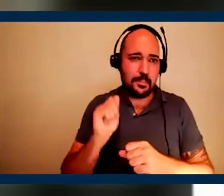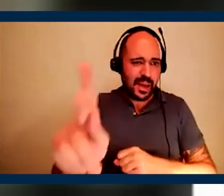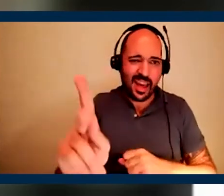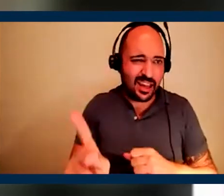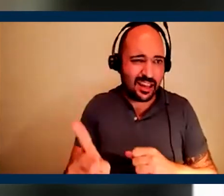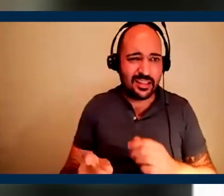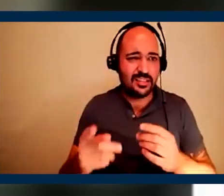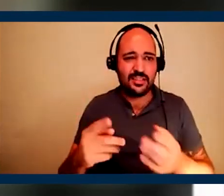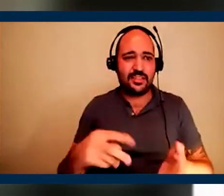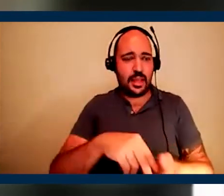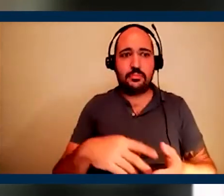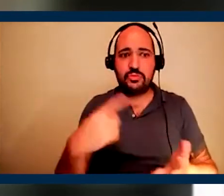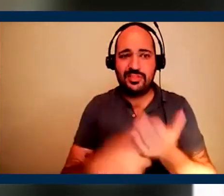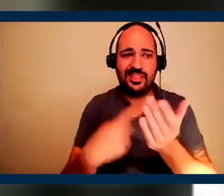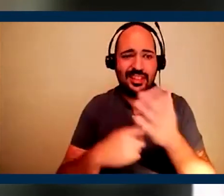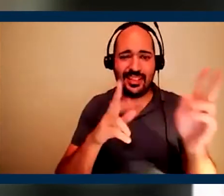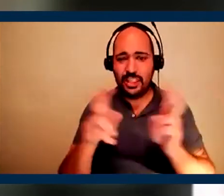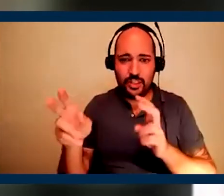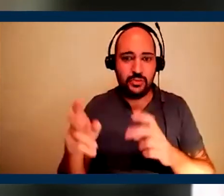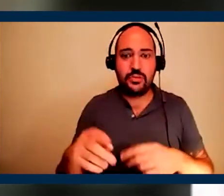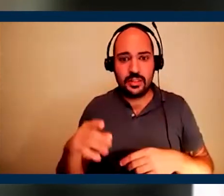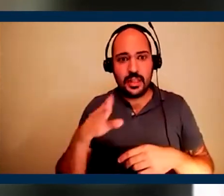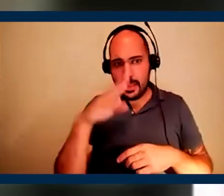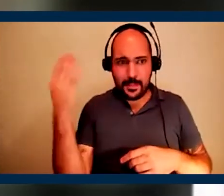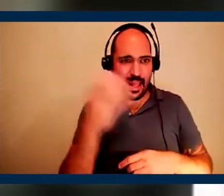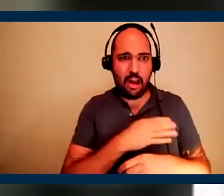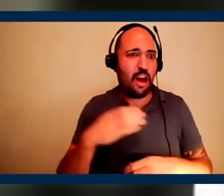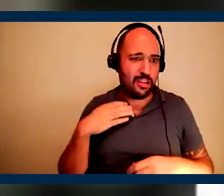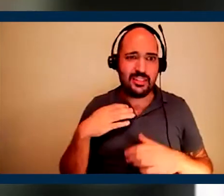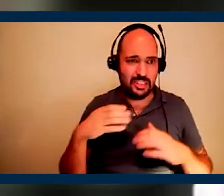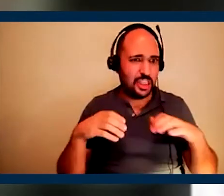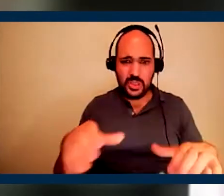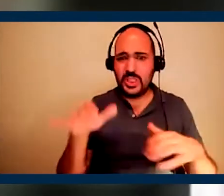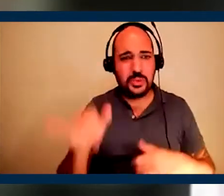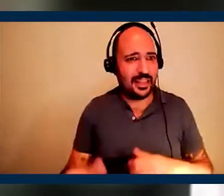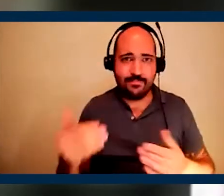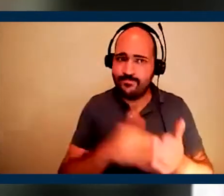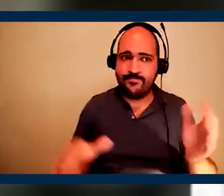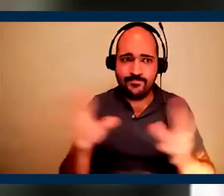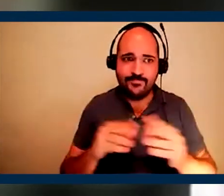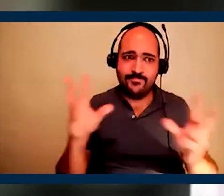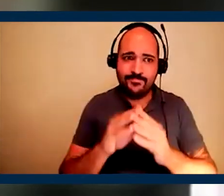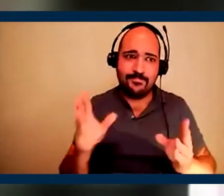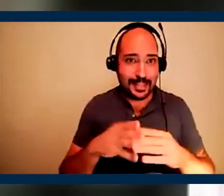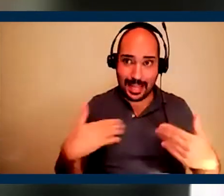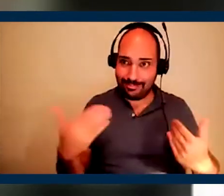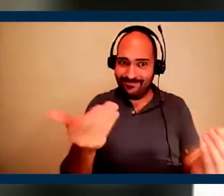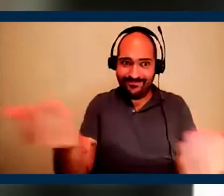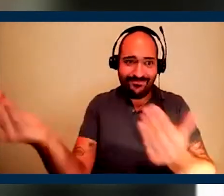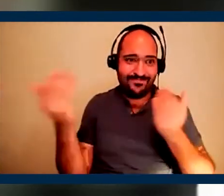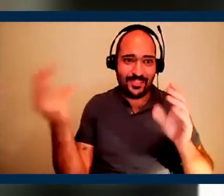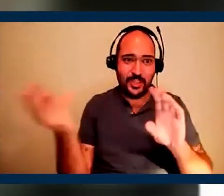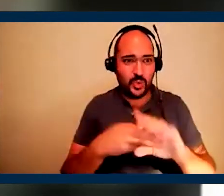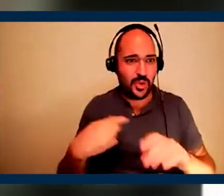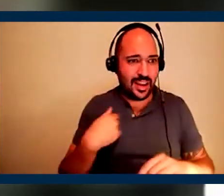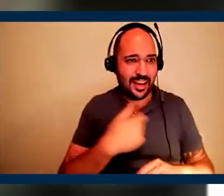talking about the issues. The caucus is doing that consistently. We're having meetings. I ask that you all come and join us sometime and listen to